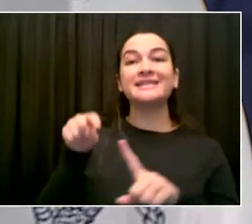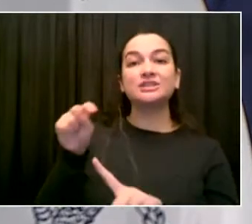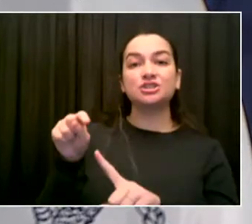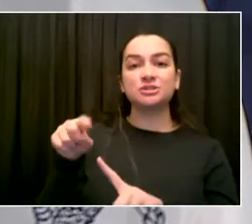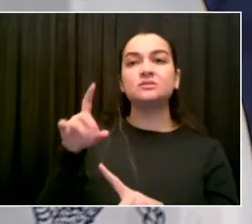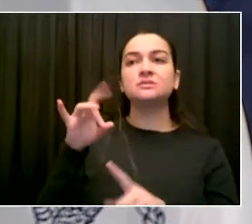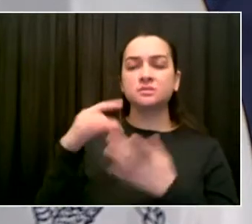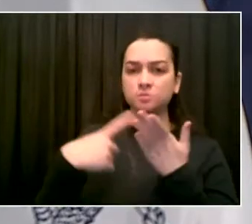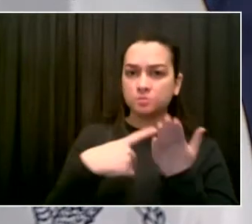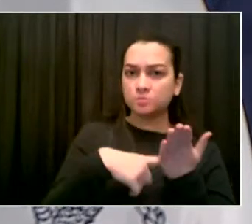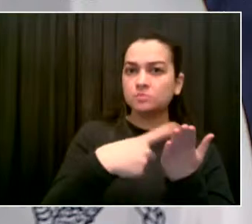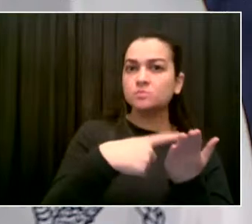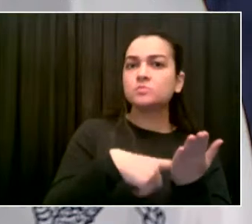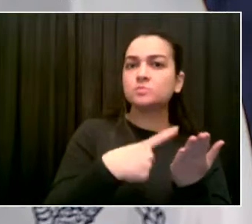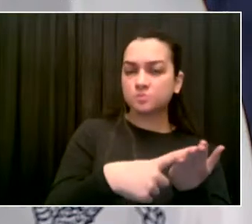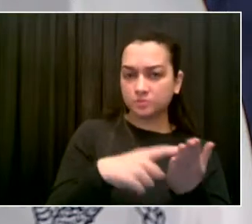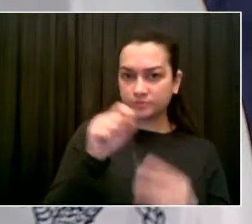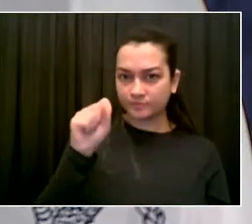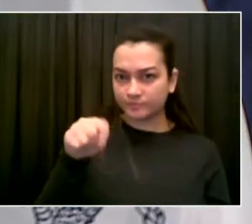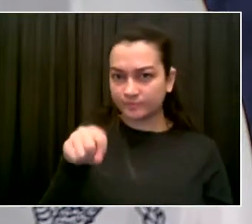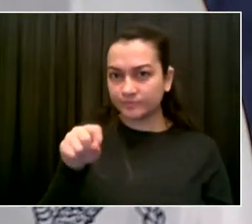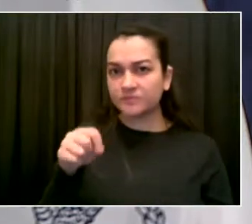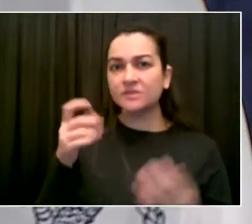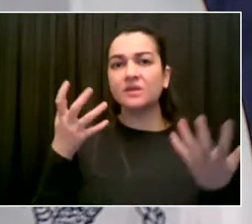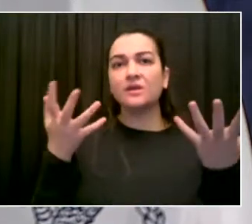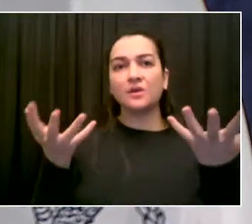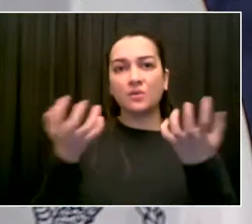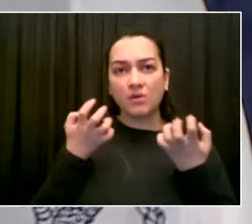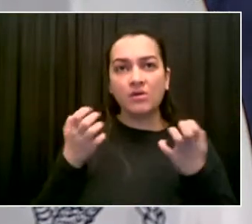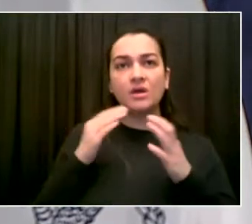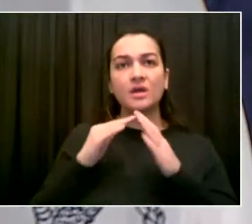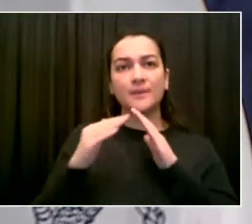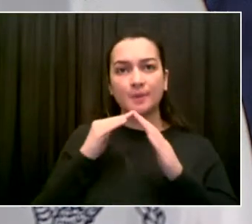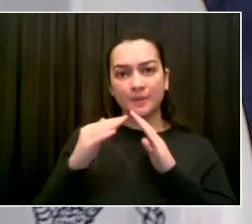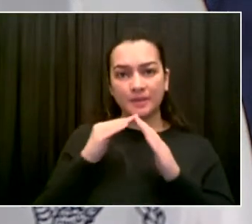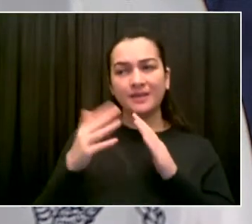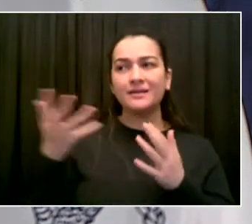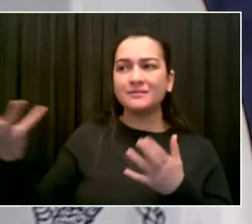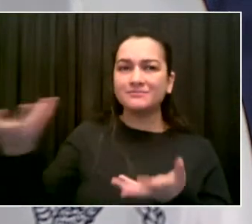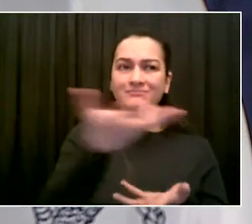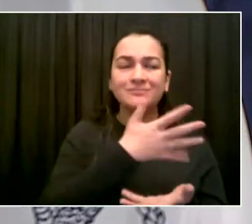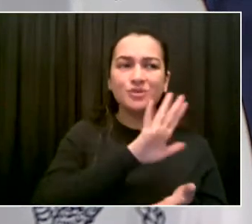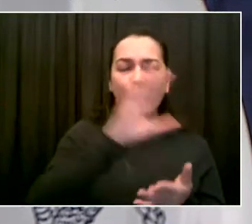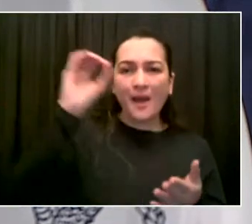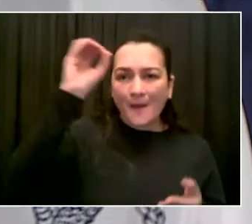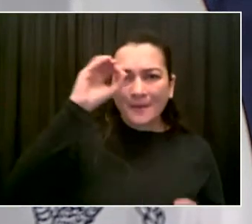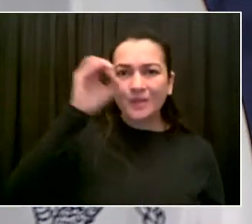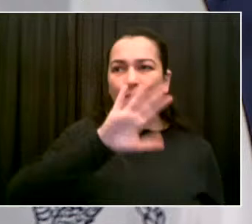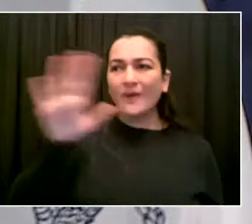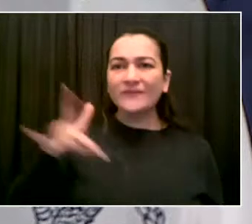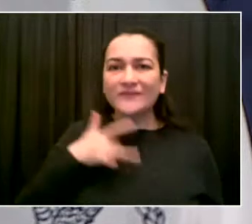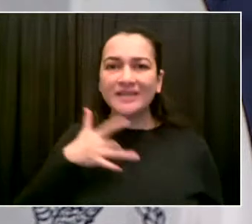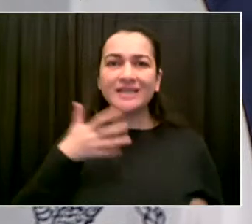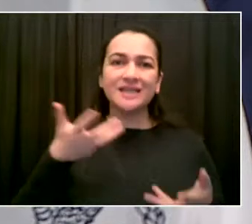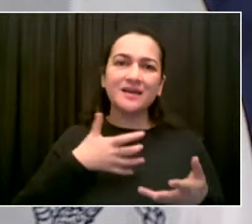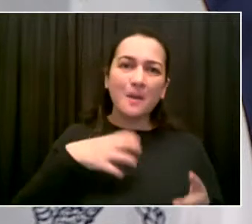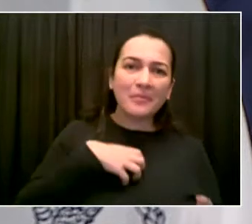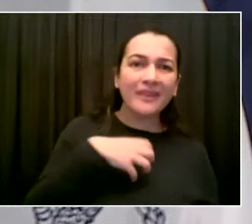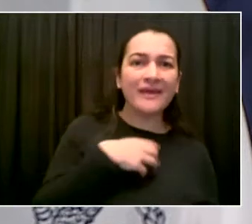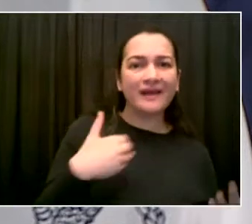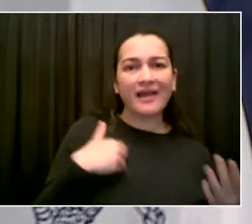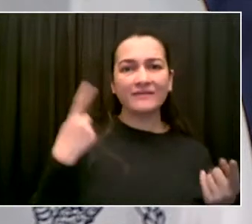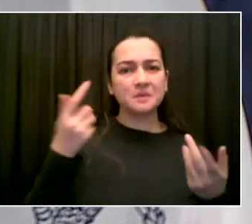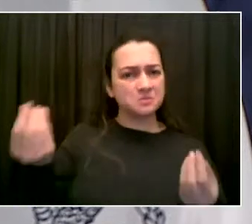that it has to be a project that benefits the larger community, not just wealthy developers. So I think the legislature